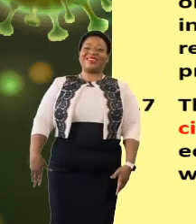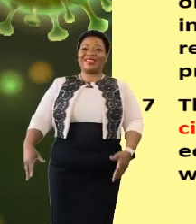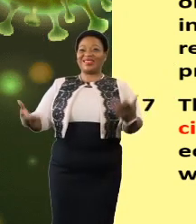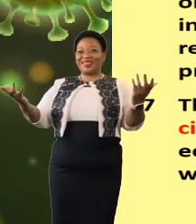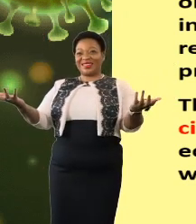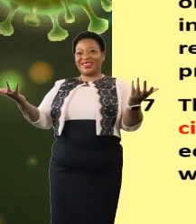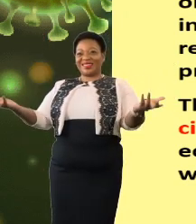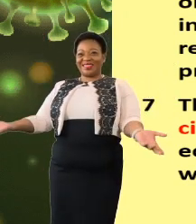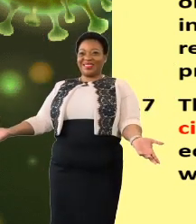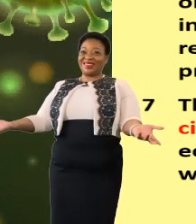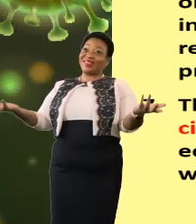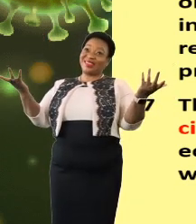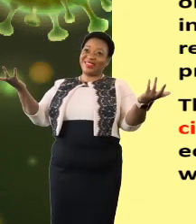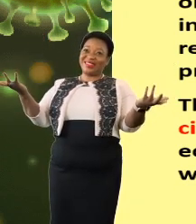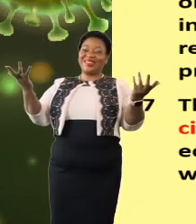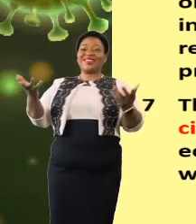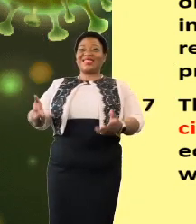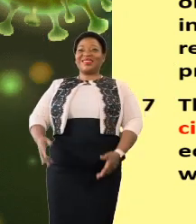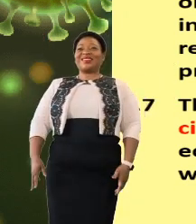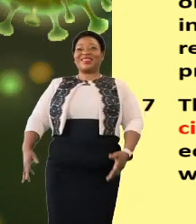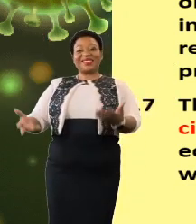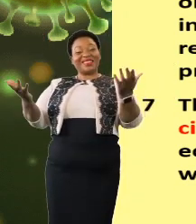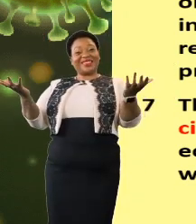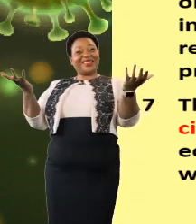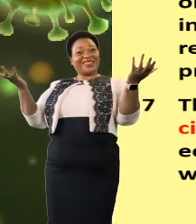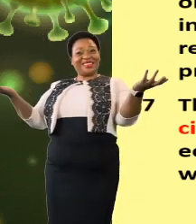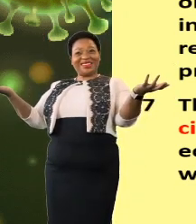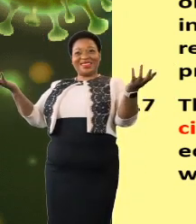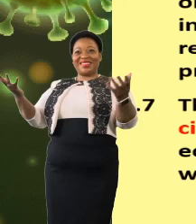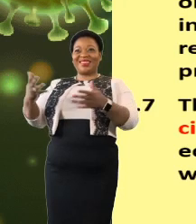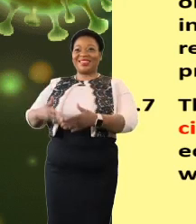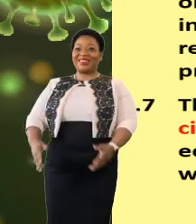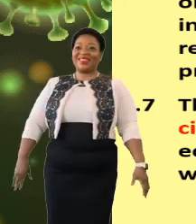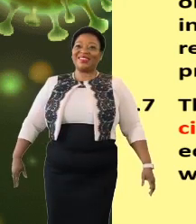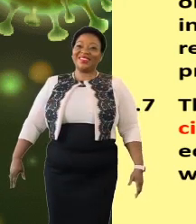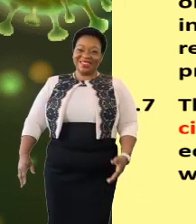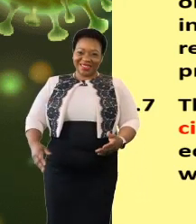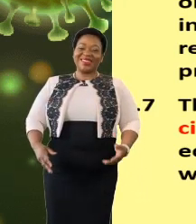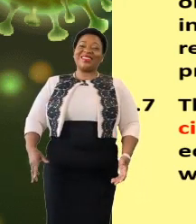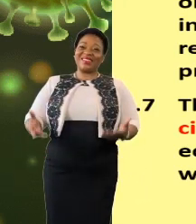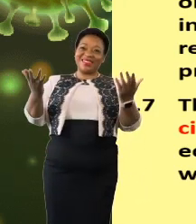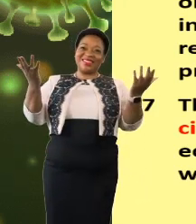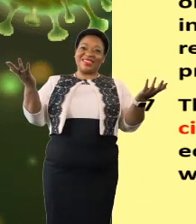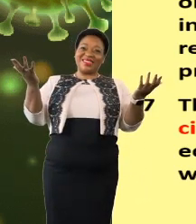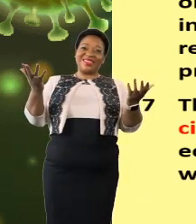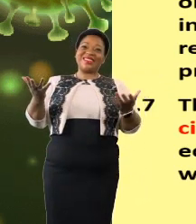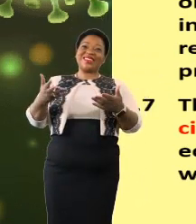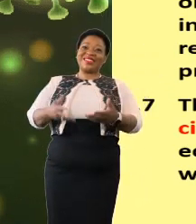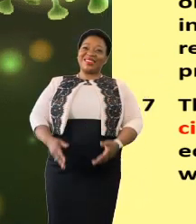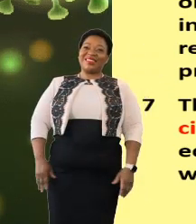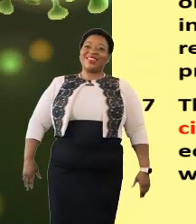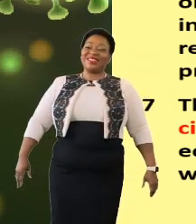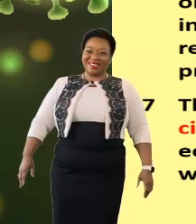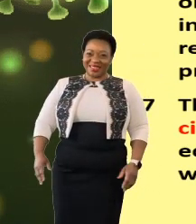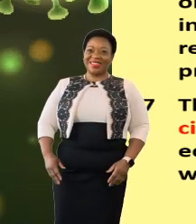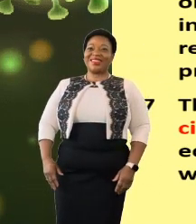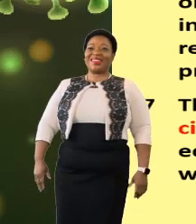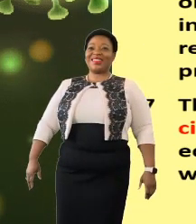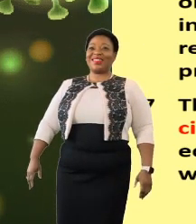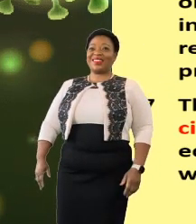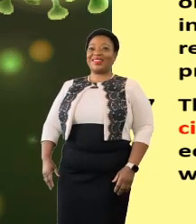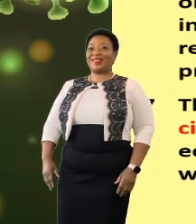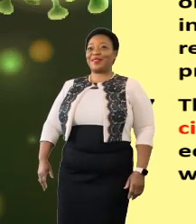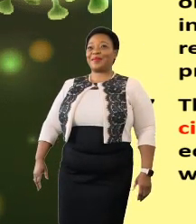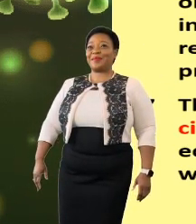it's going to be difficult, but we need to be very proactive in bringing it back online. And I think then